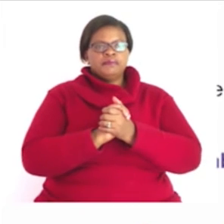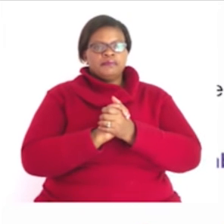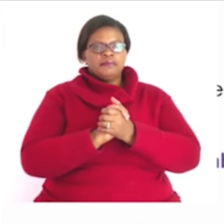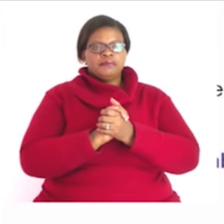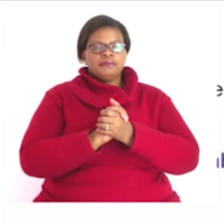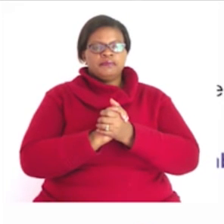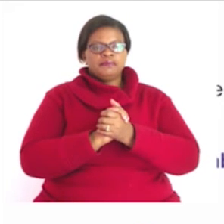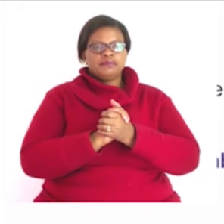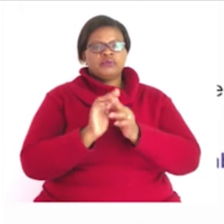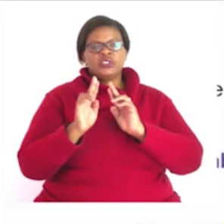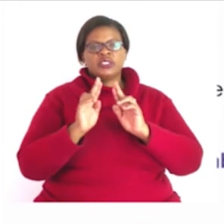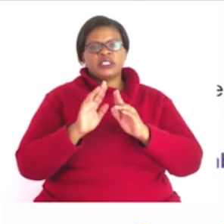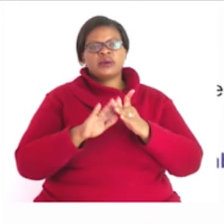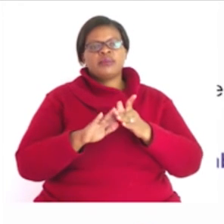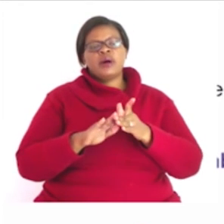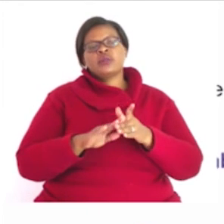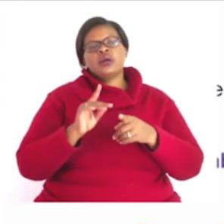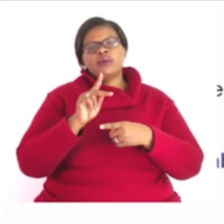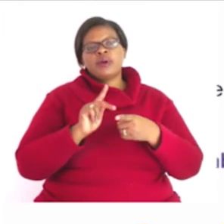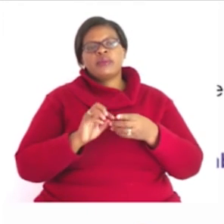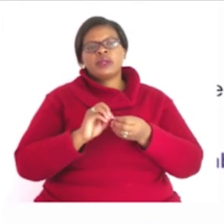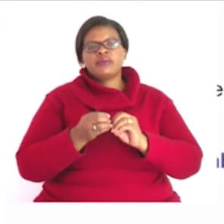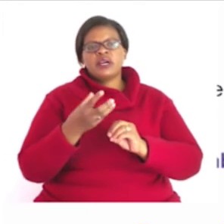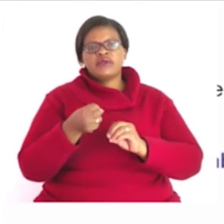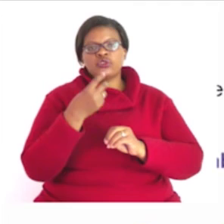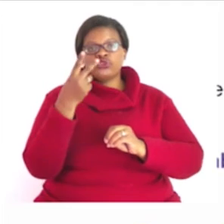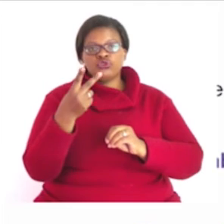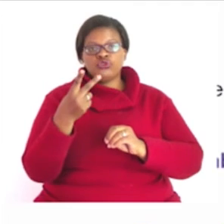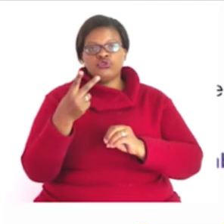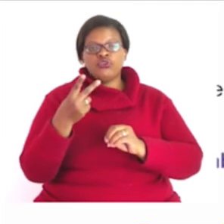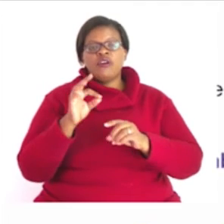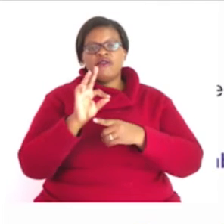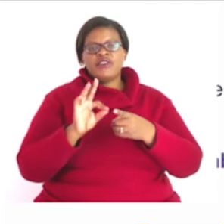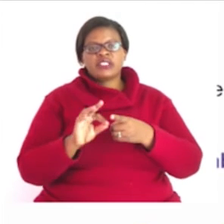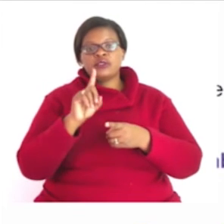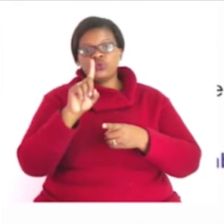It says there that a prime number only has 2 factors, 1 and itself.